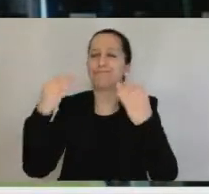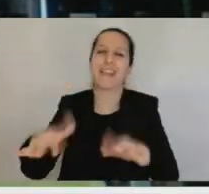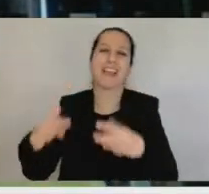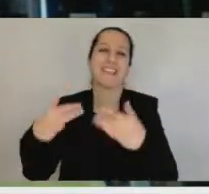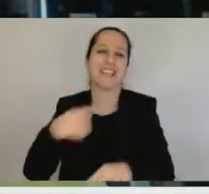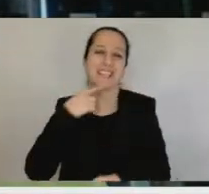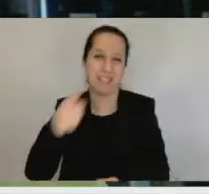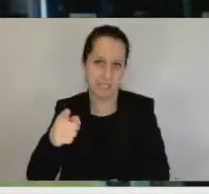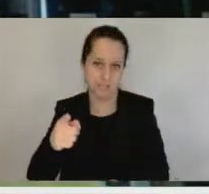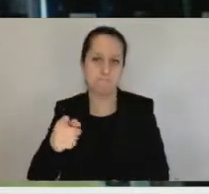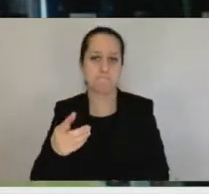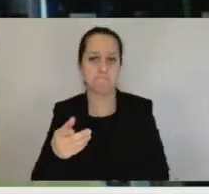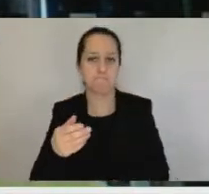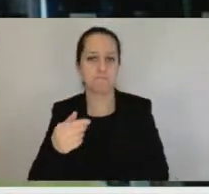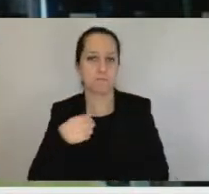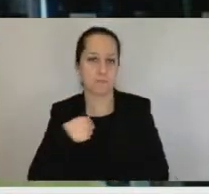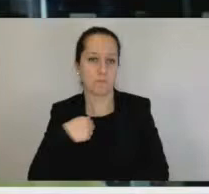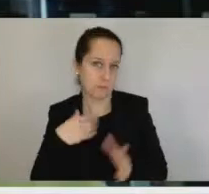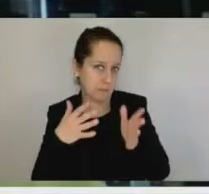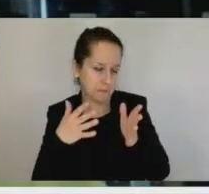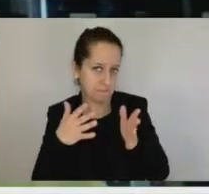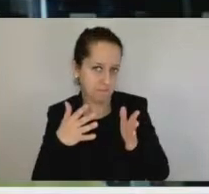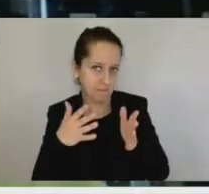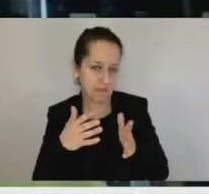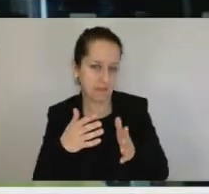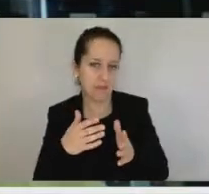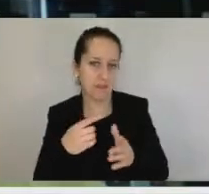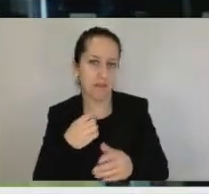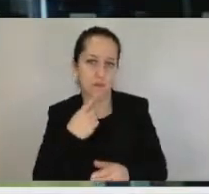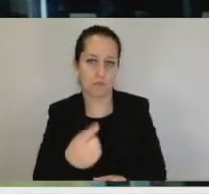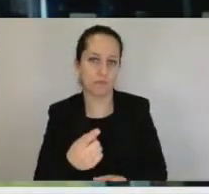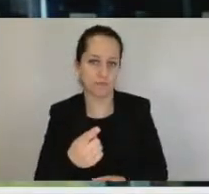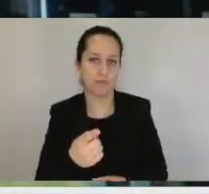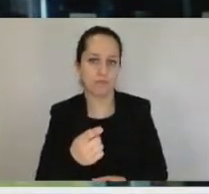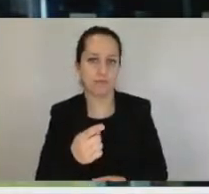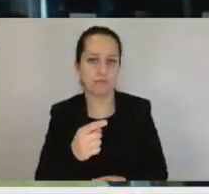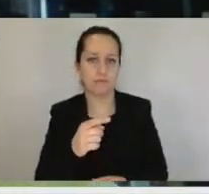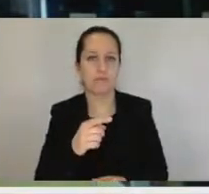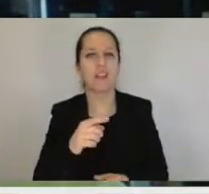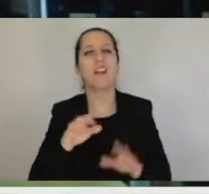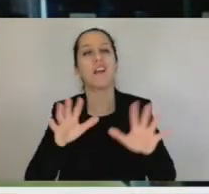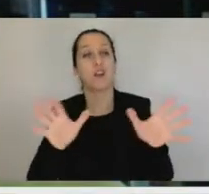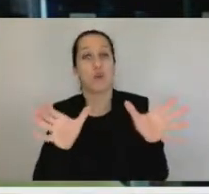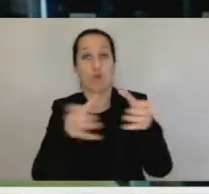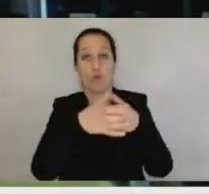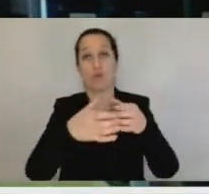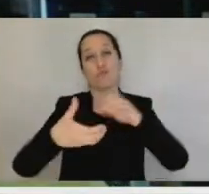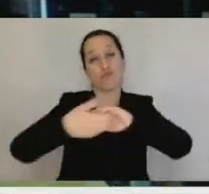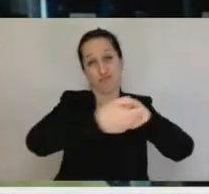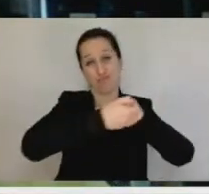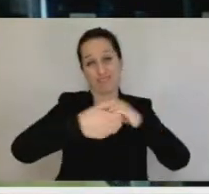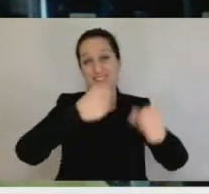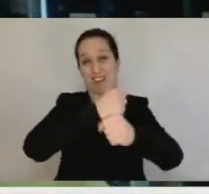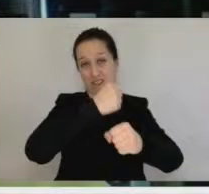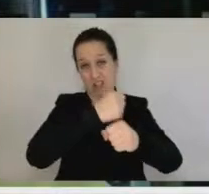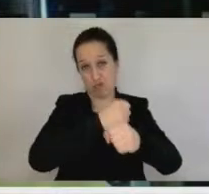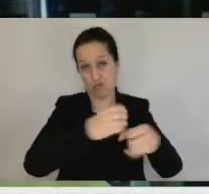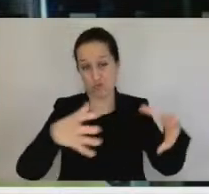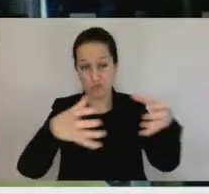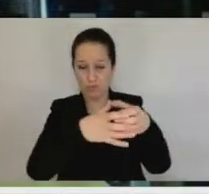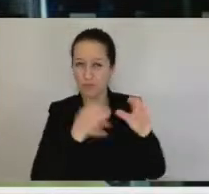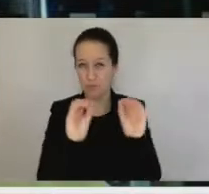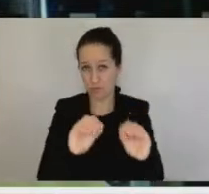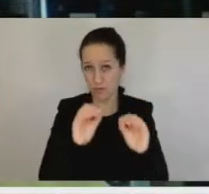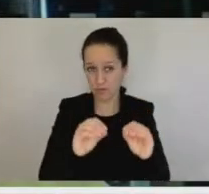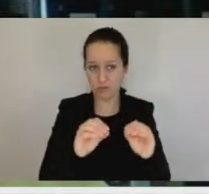said a lot of what I thought I was going to say, let me answer Mariana by saying we're referring to unions